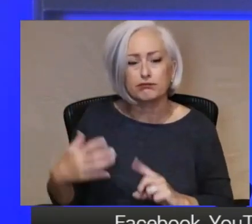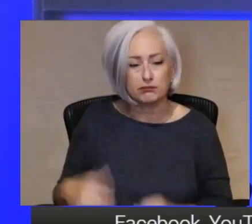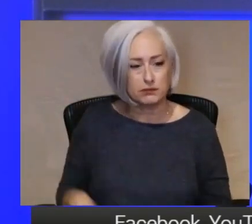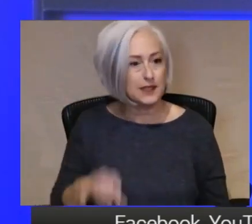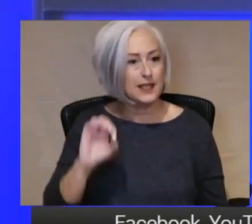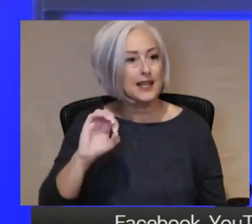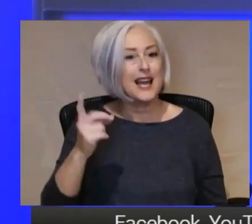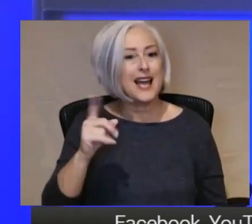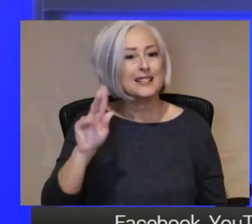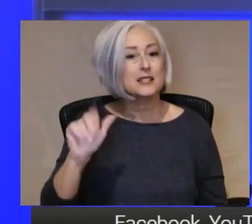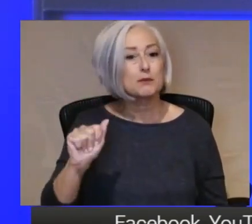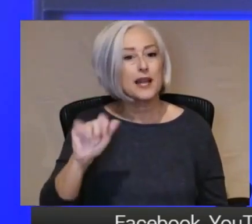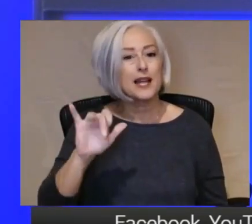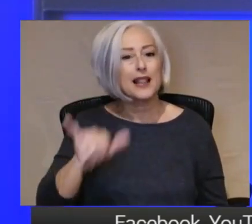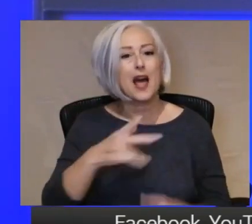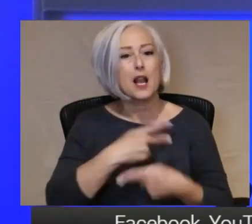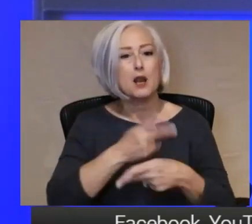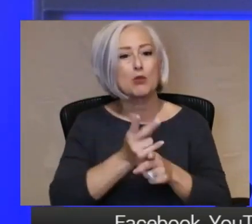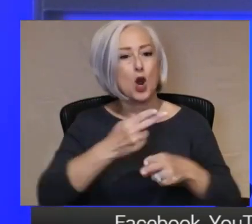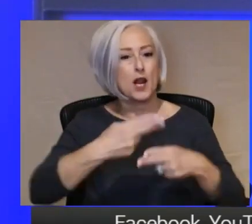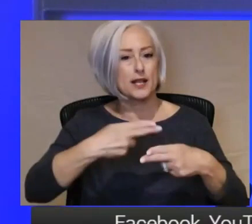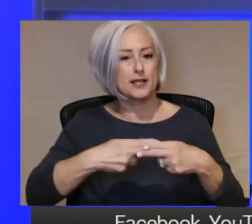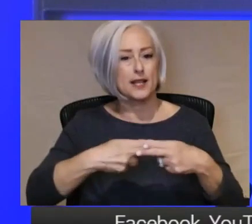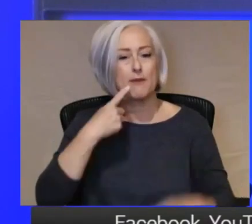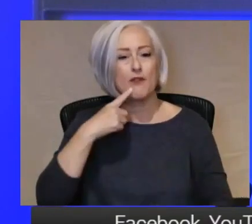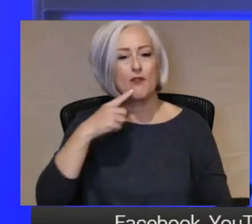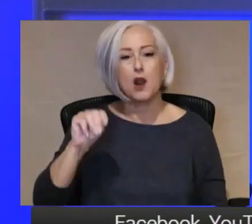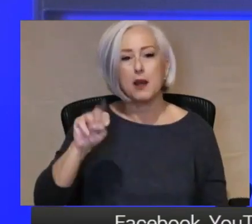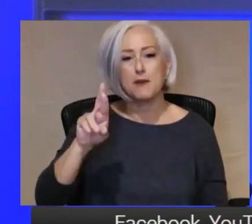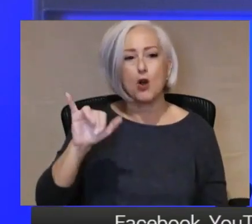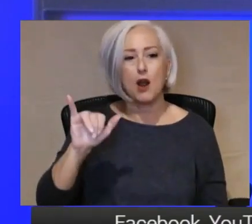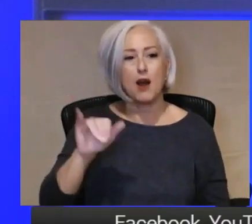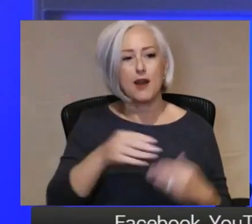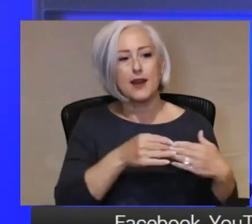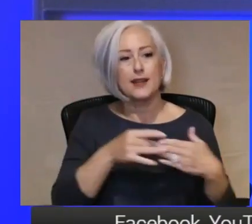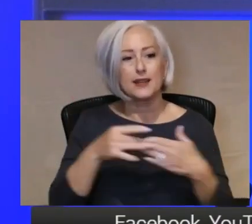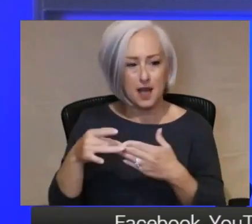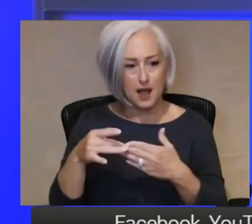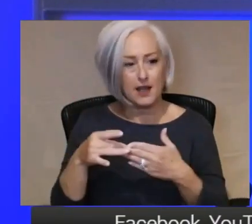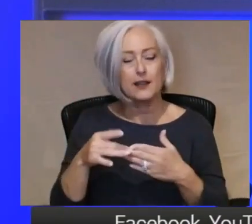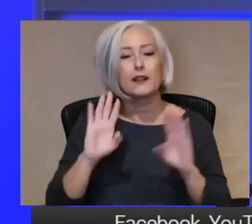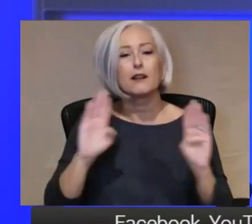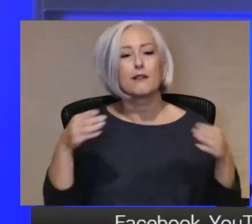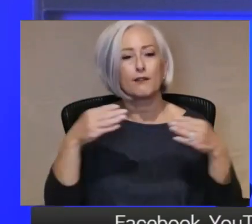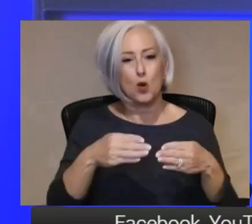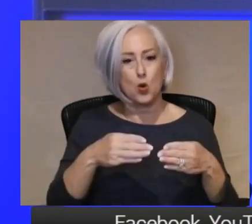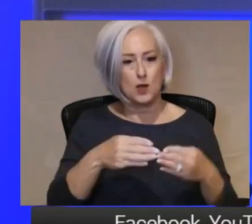commercial name of the MRI-guided focused ultrasound technology that we use.